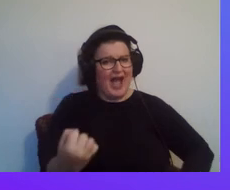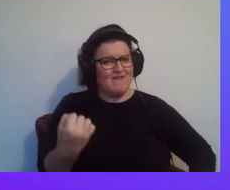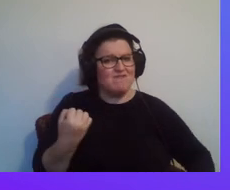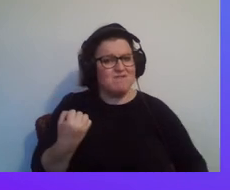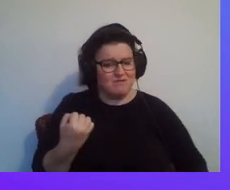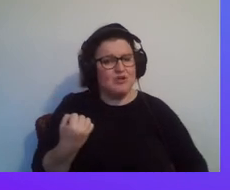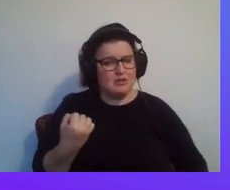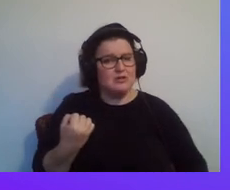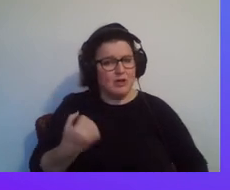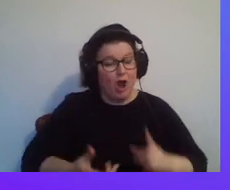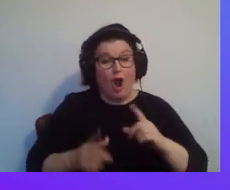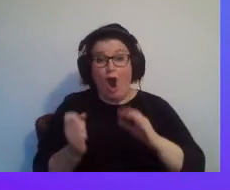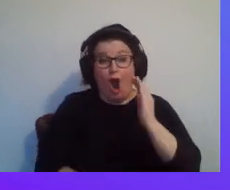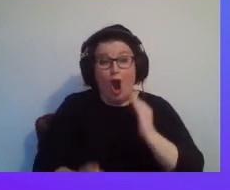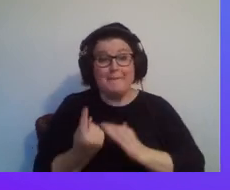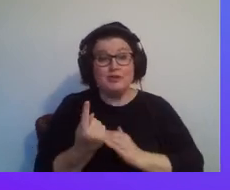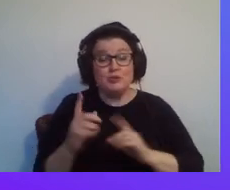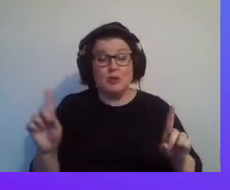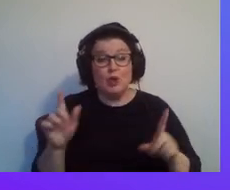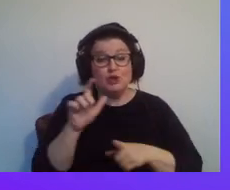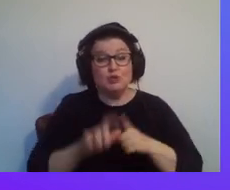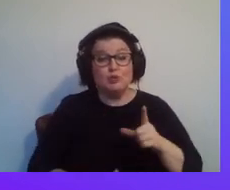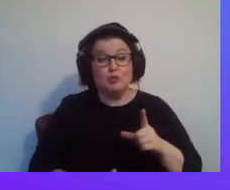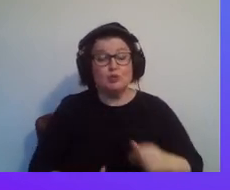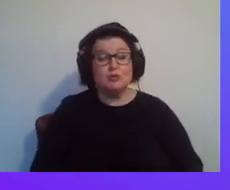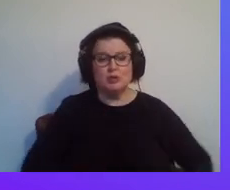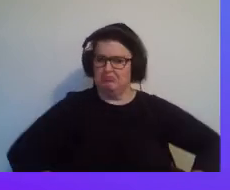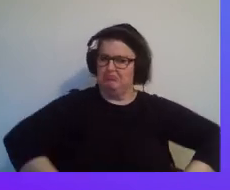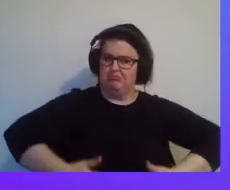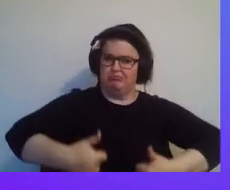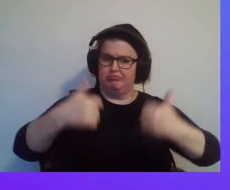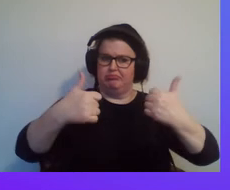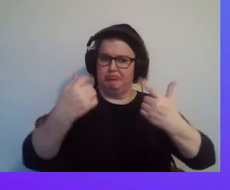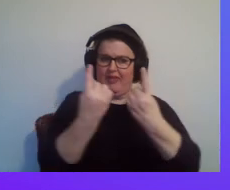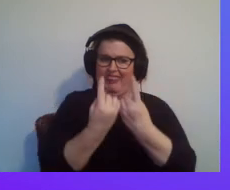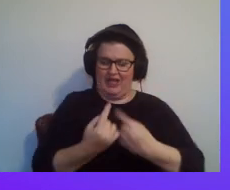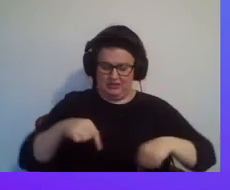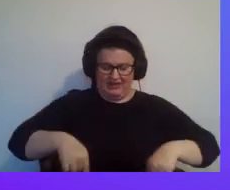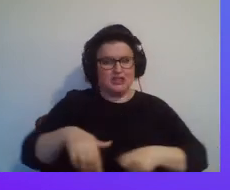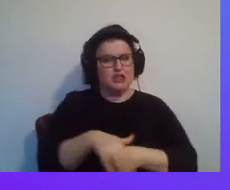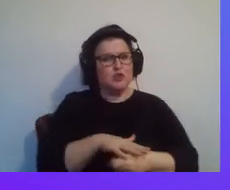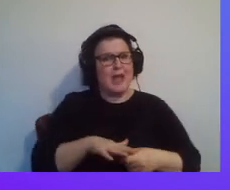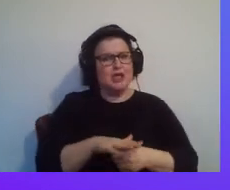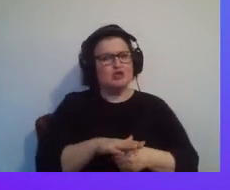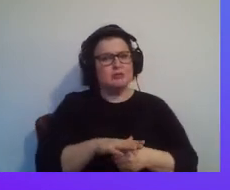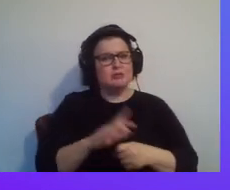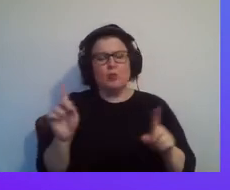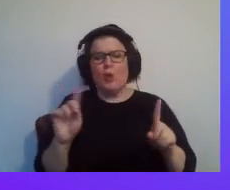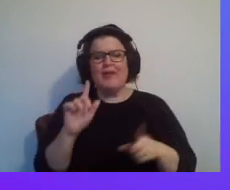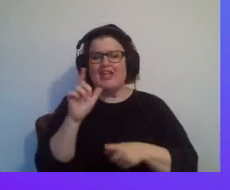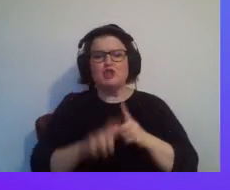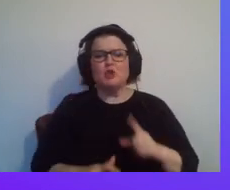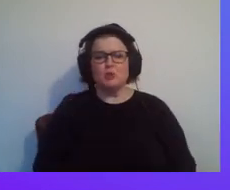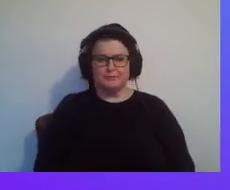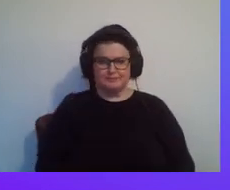an opportunity I'm suggesting to do a great, great things in this space. What would they be? I